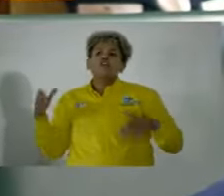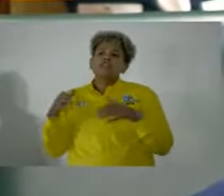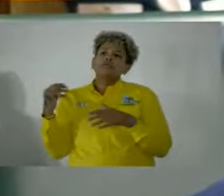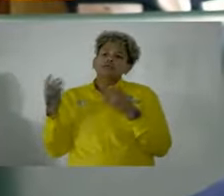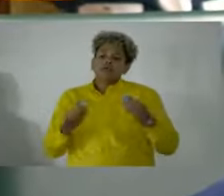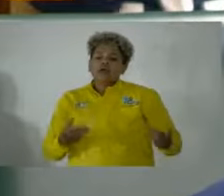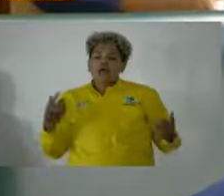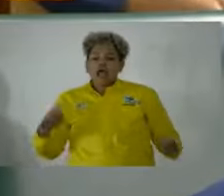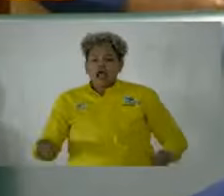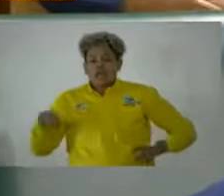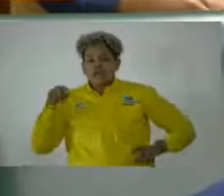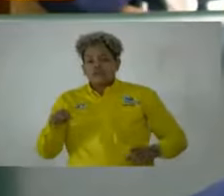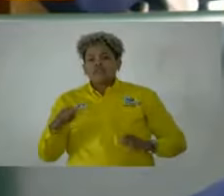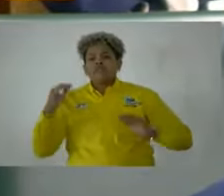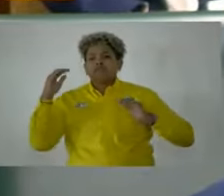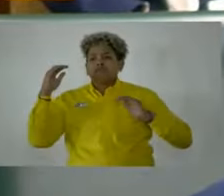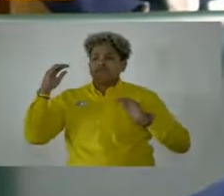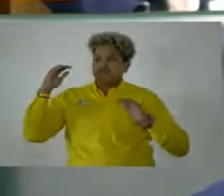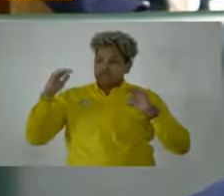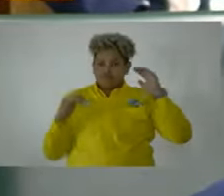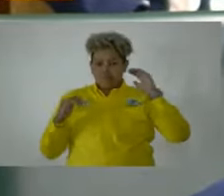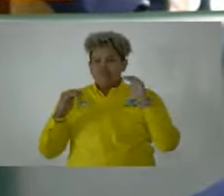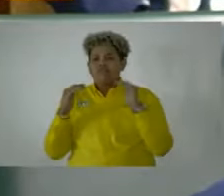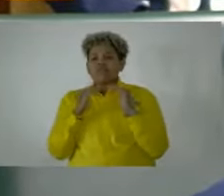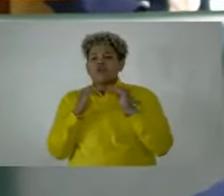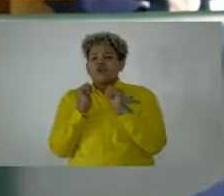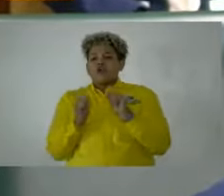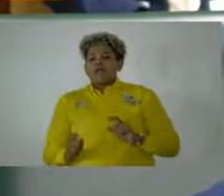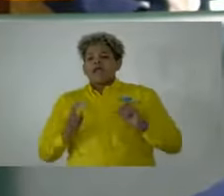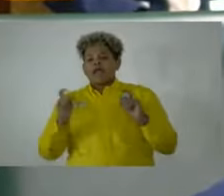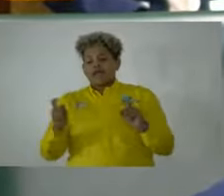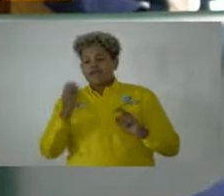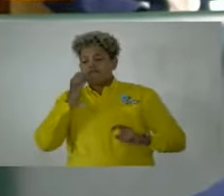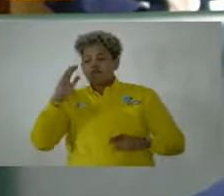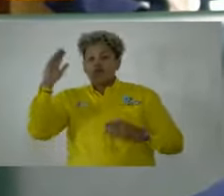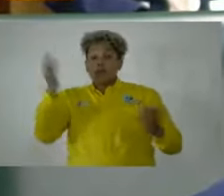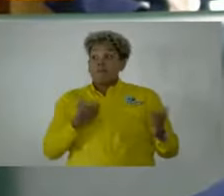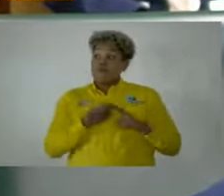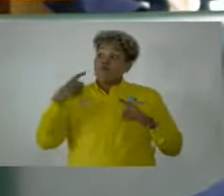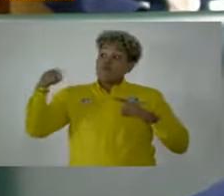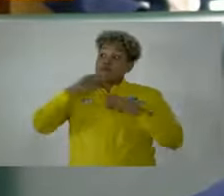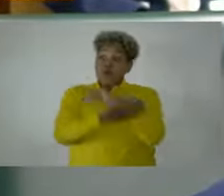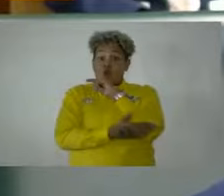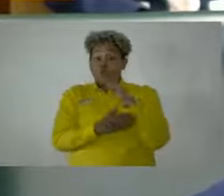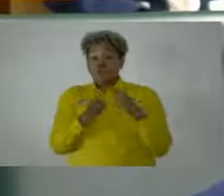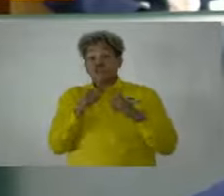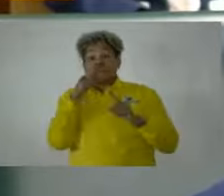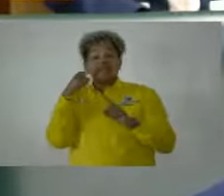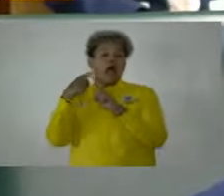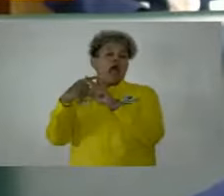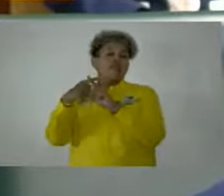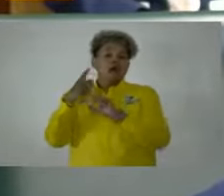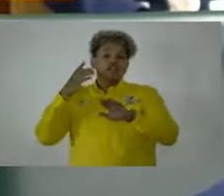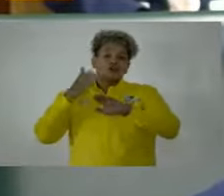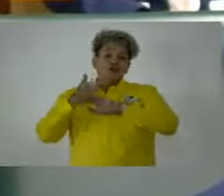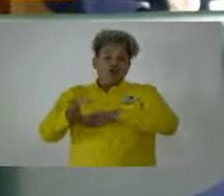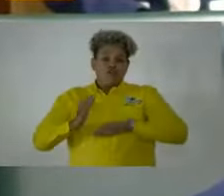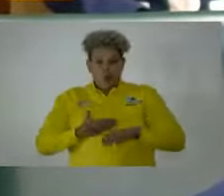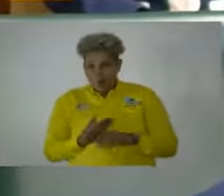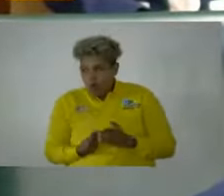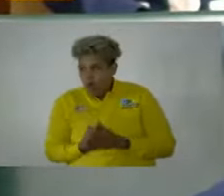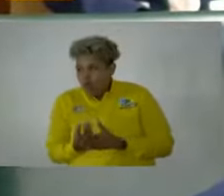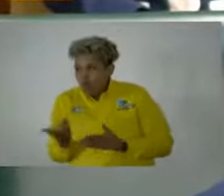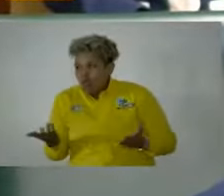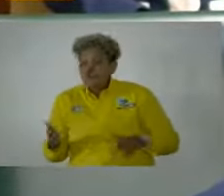sectors, distorting fair competition and giving food imports from those countries an advantage over our producers